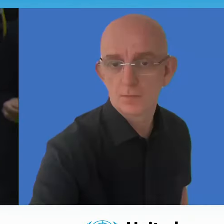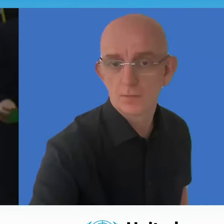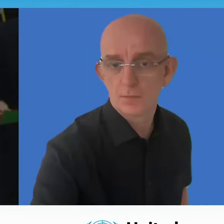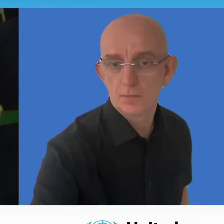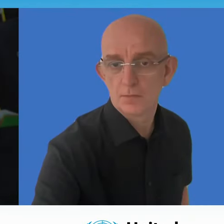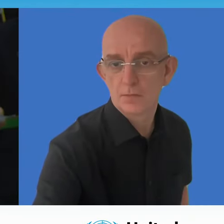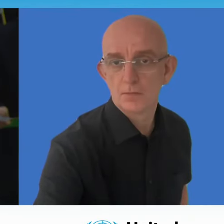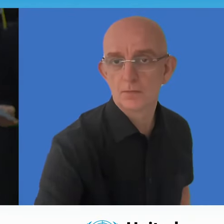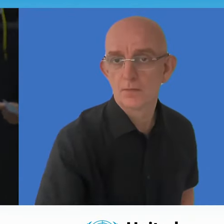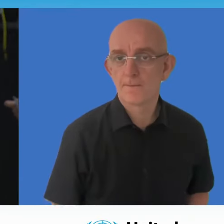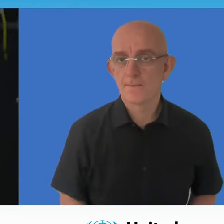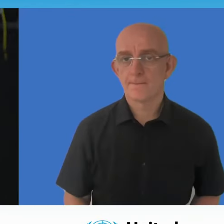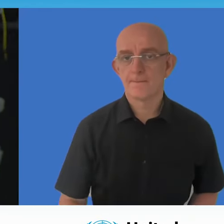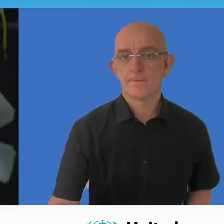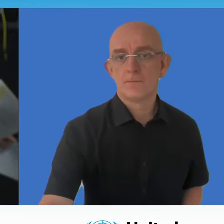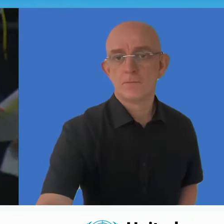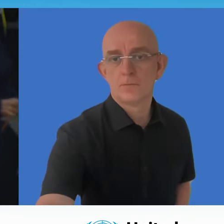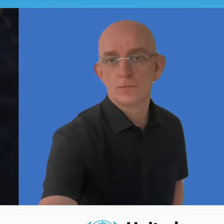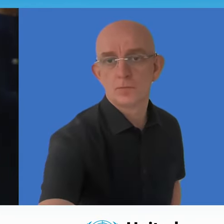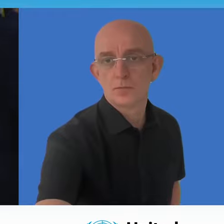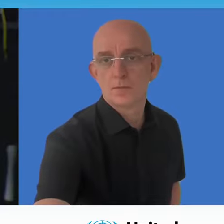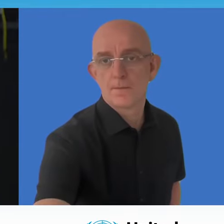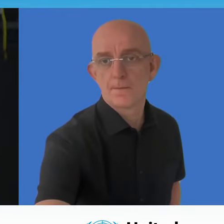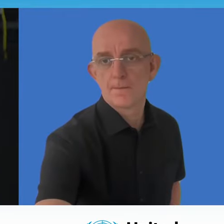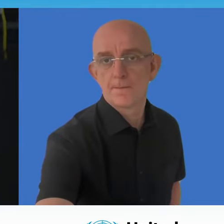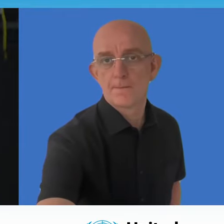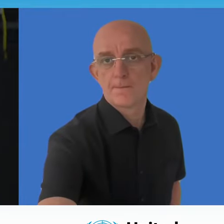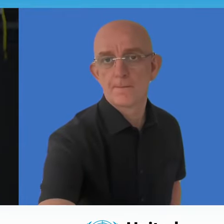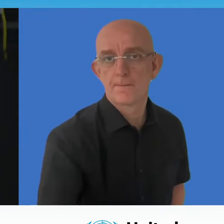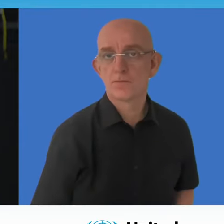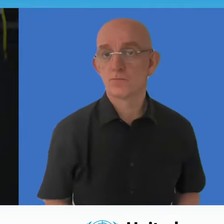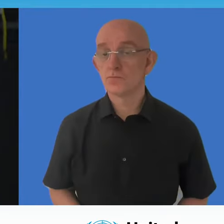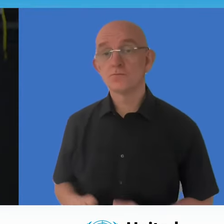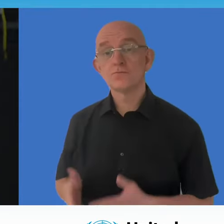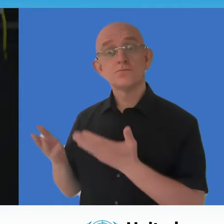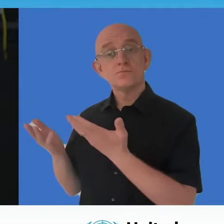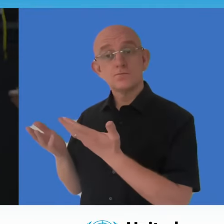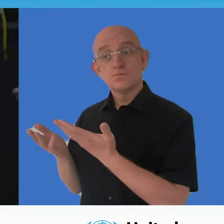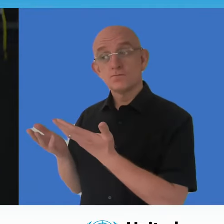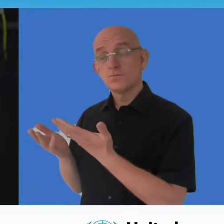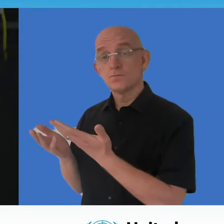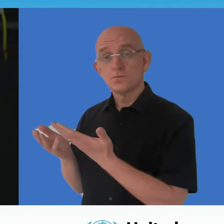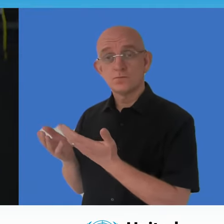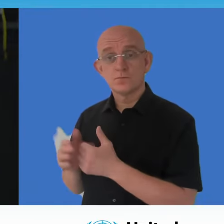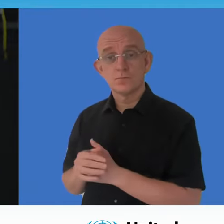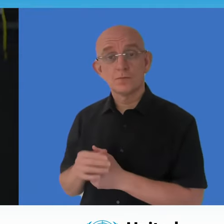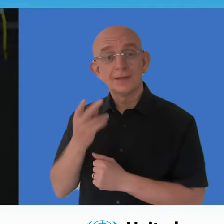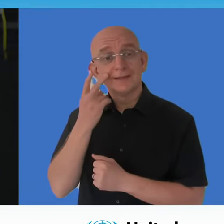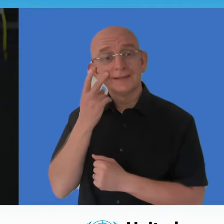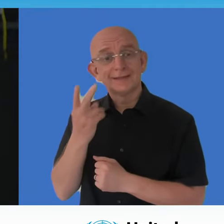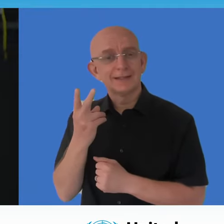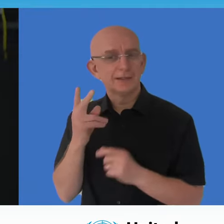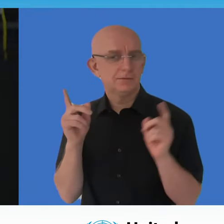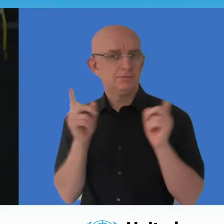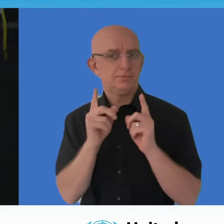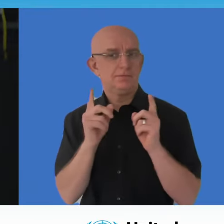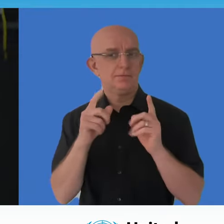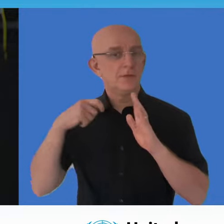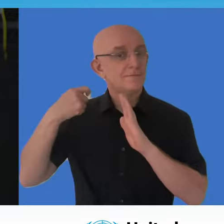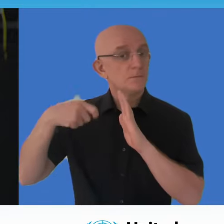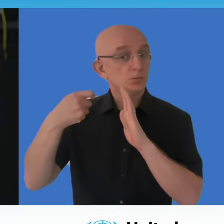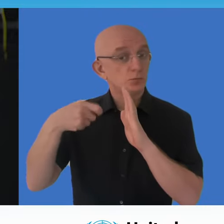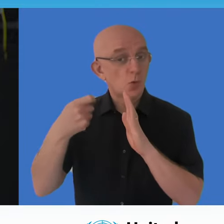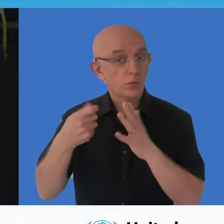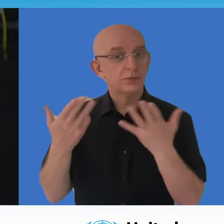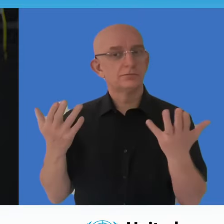So that was a brief introduction to the subject, the topics of our panel. So let's start with, so I have a few questions. I'm going to